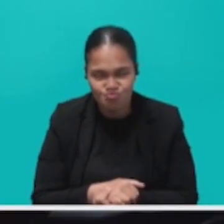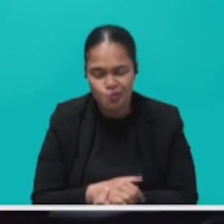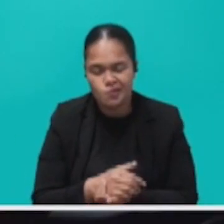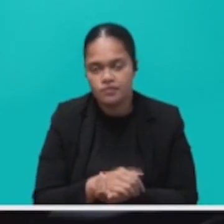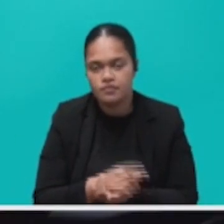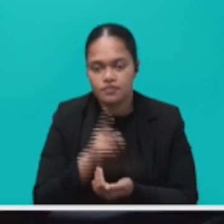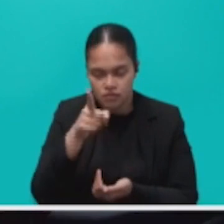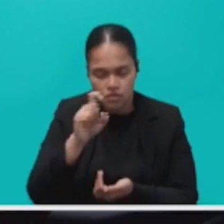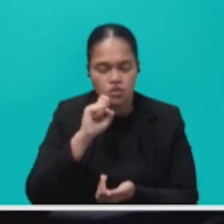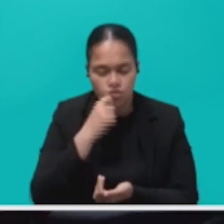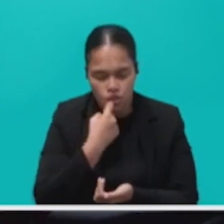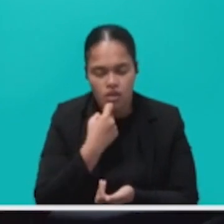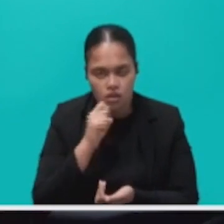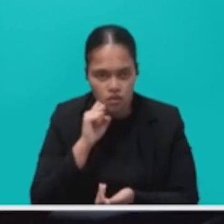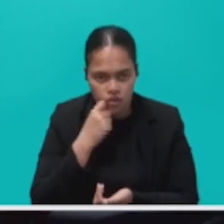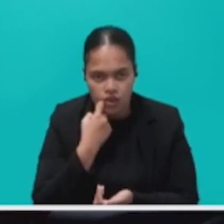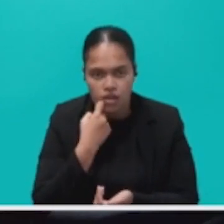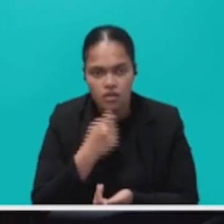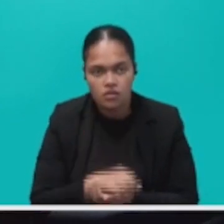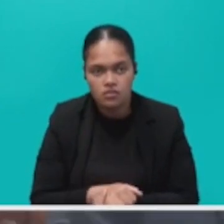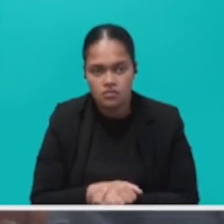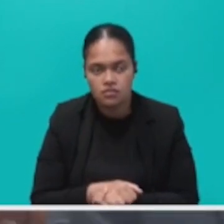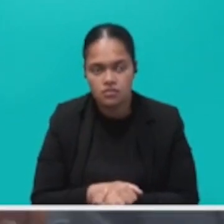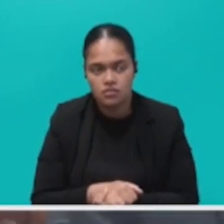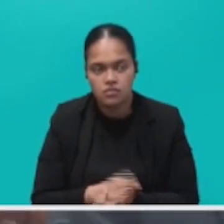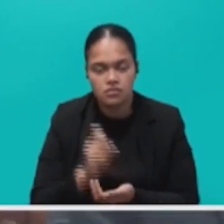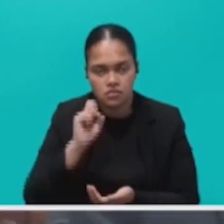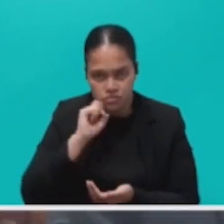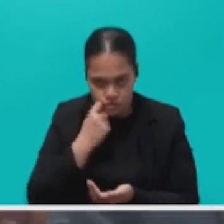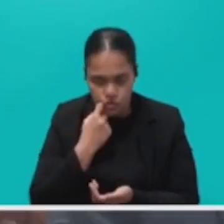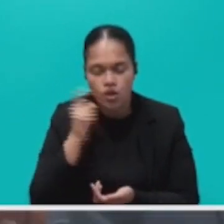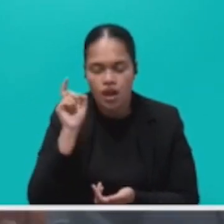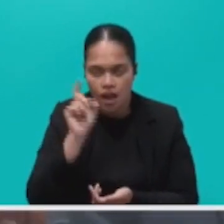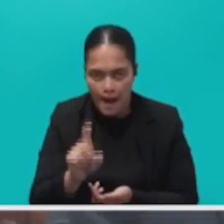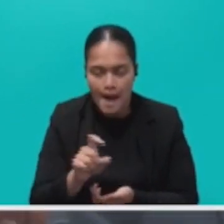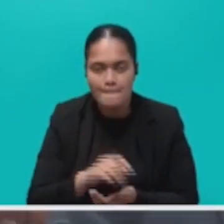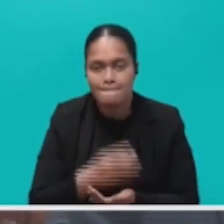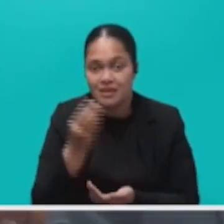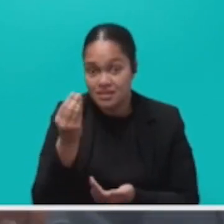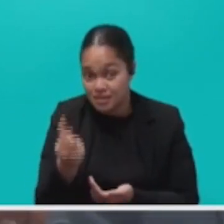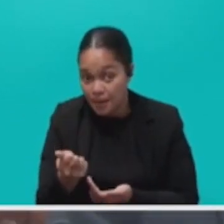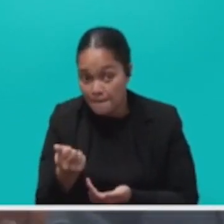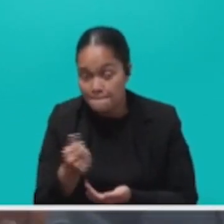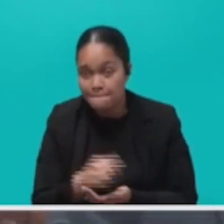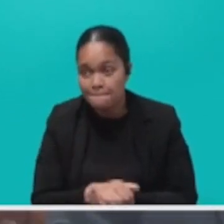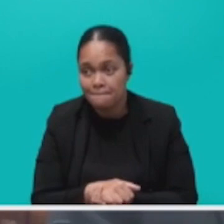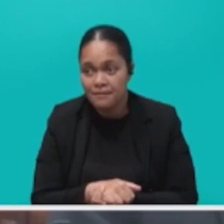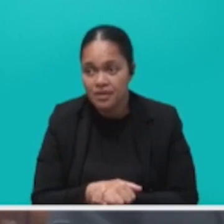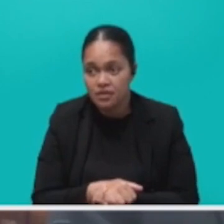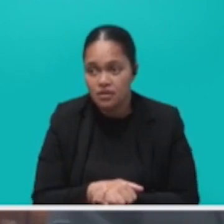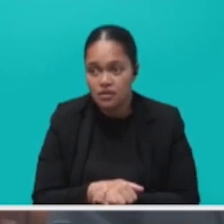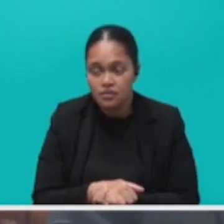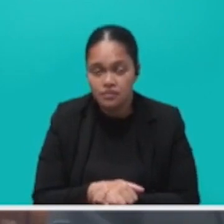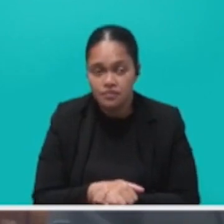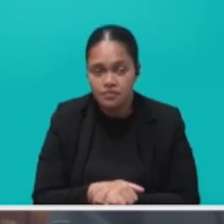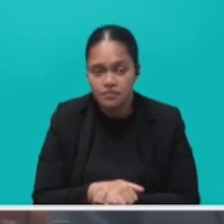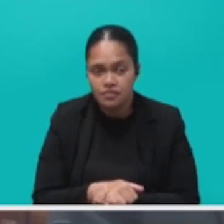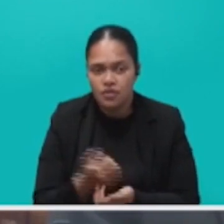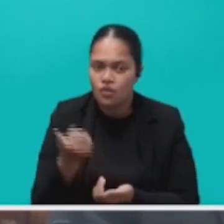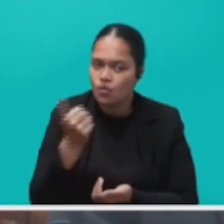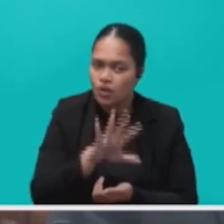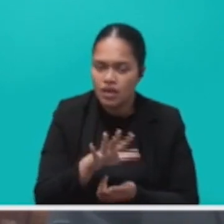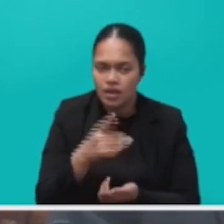It will come, Mr. Speaker. Let them wait. And some, Mr. Speaker, have already been